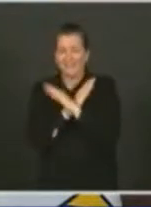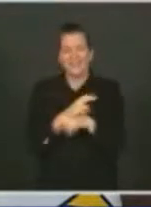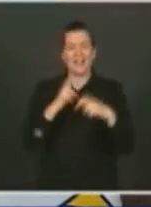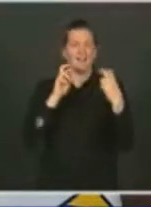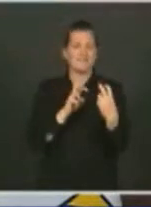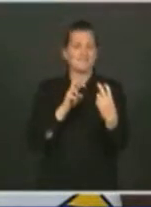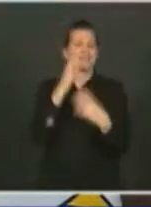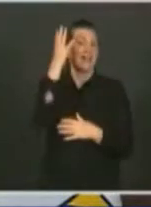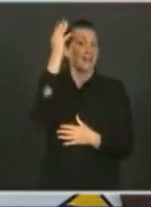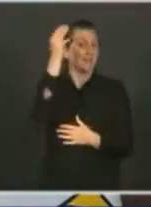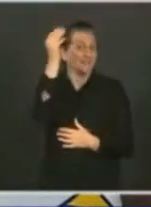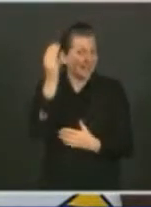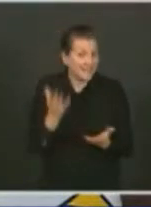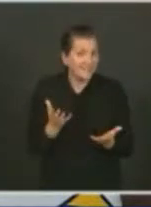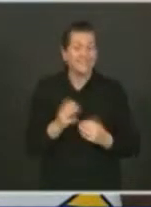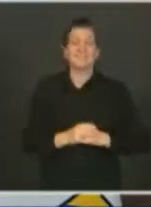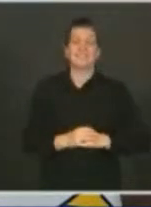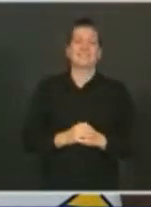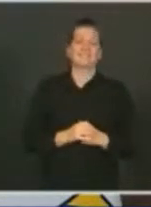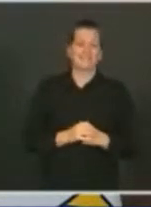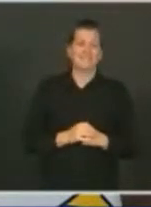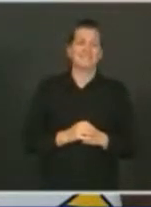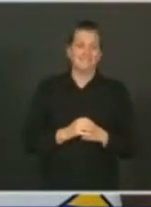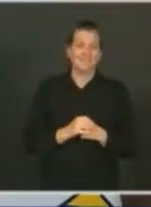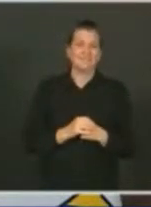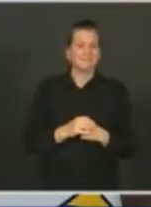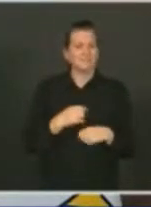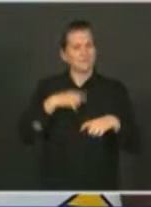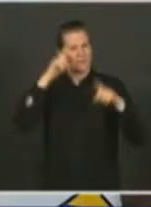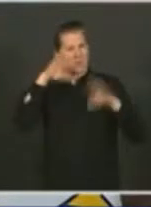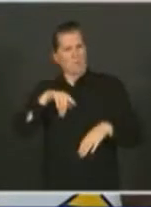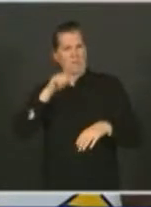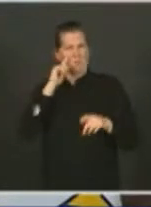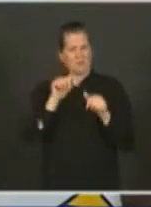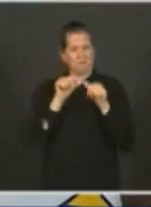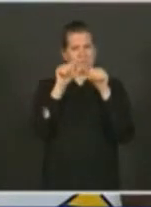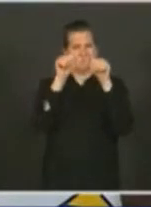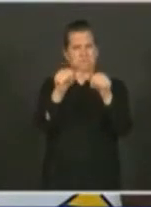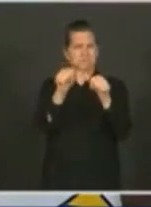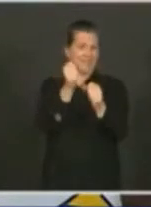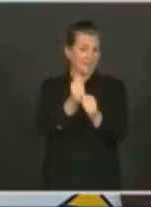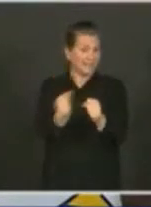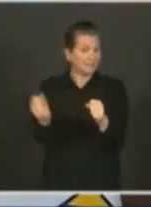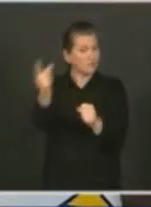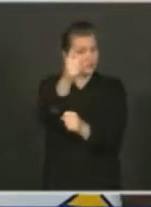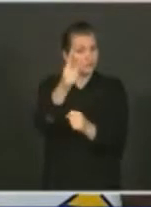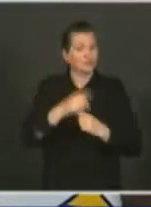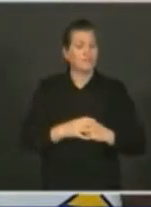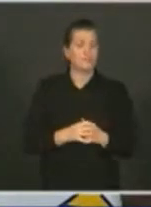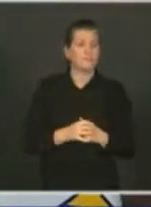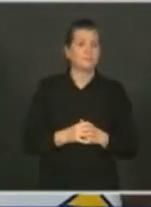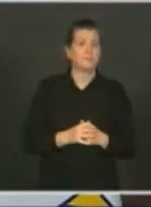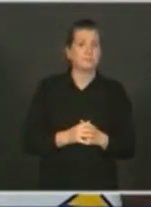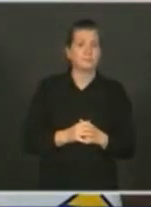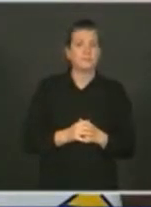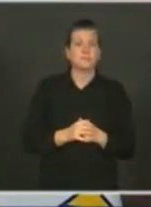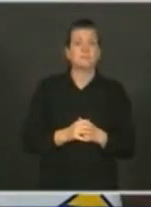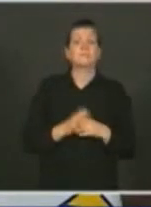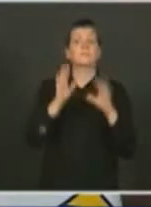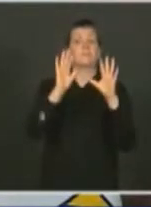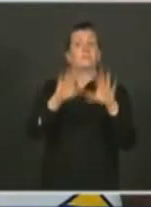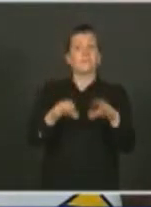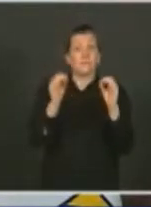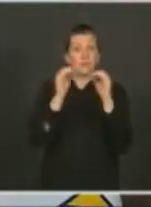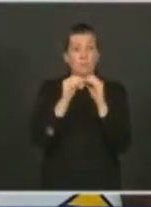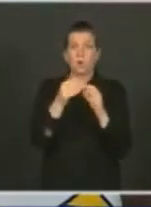year. And I hope they're all going to continue to do it into next year. More good news, the vaccine.